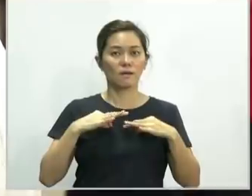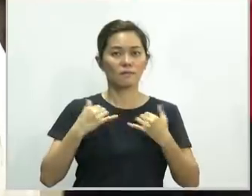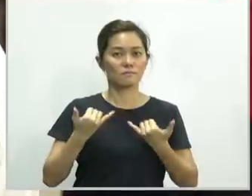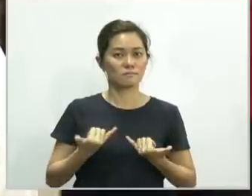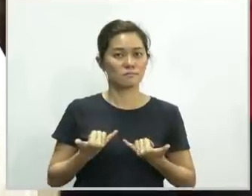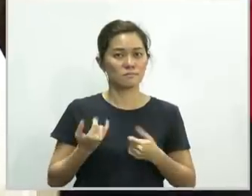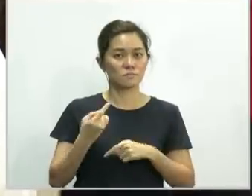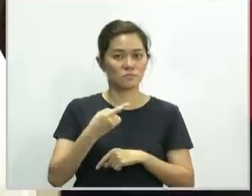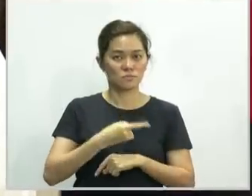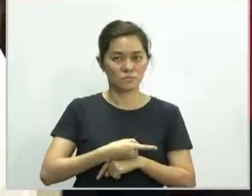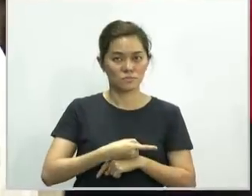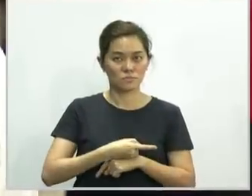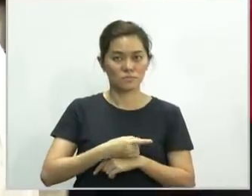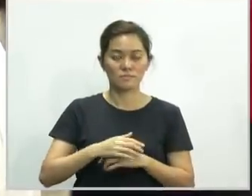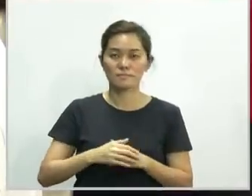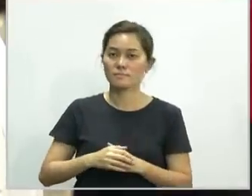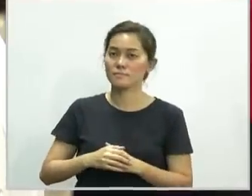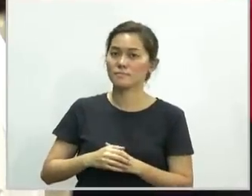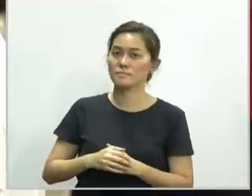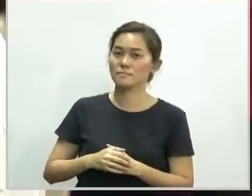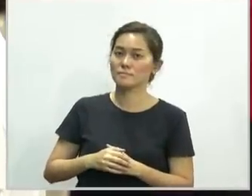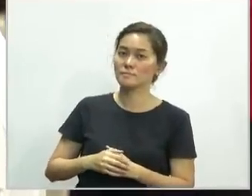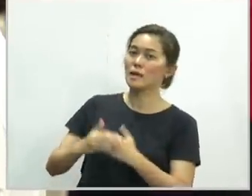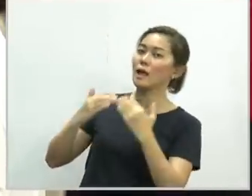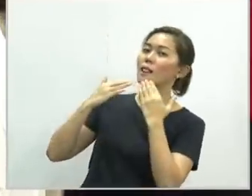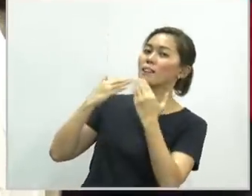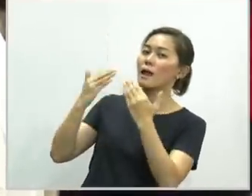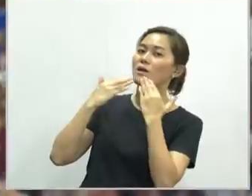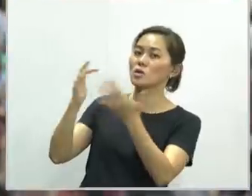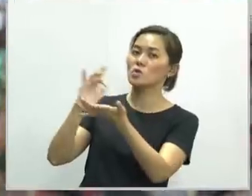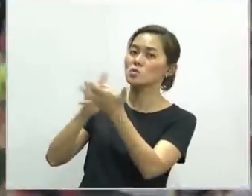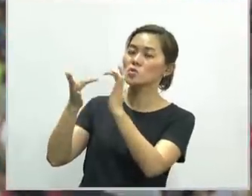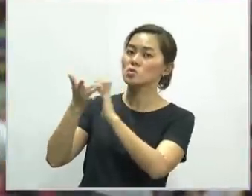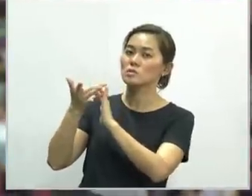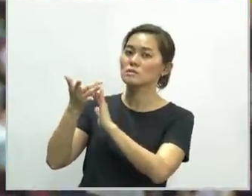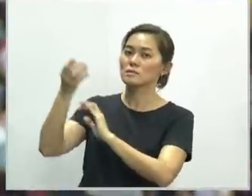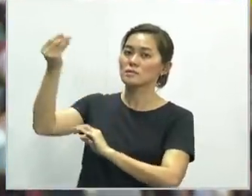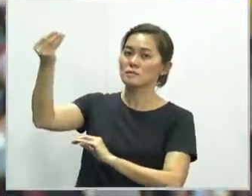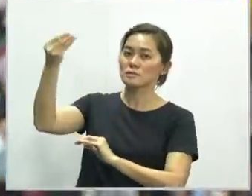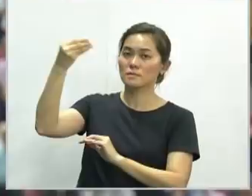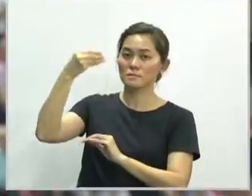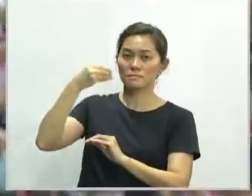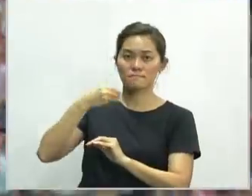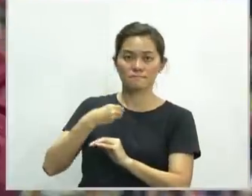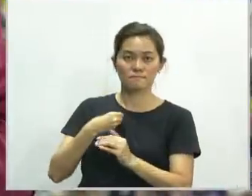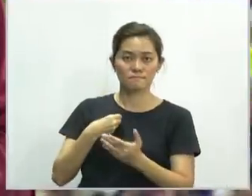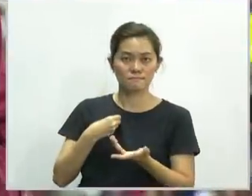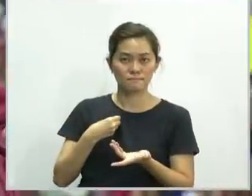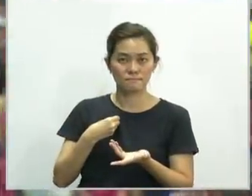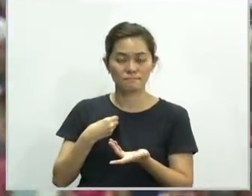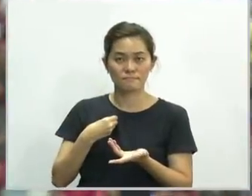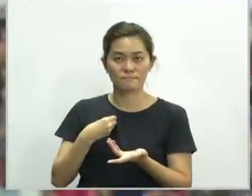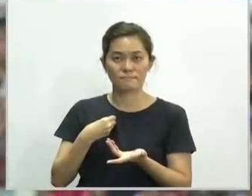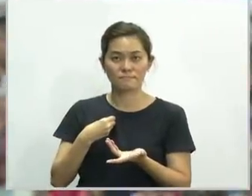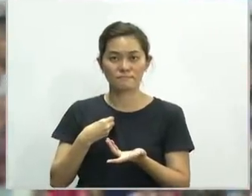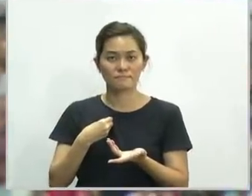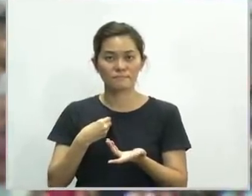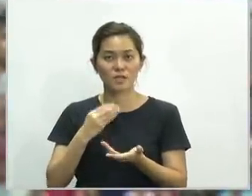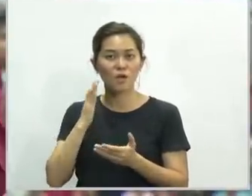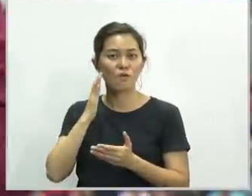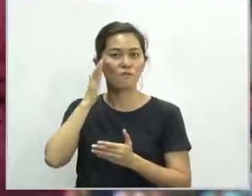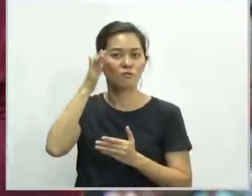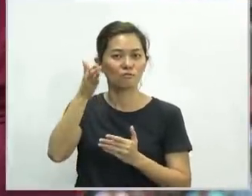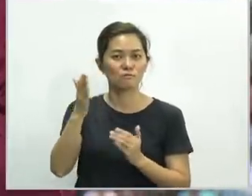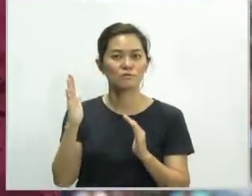today. Thank you, Jesus, for offering me a hope for